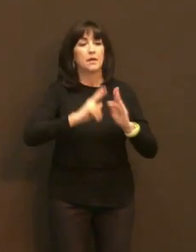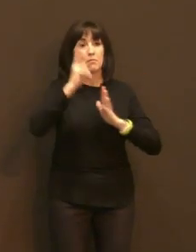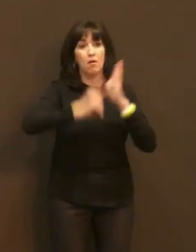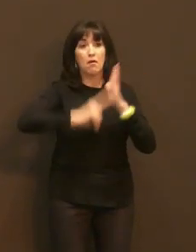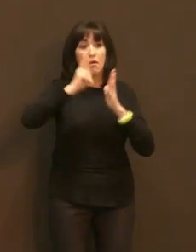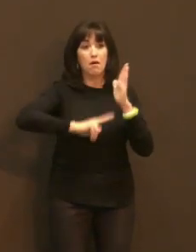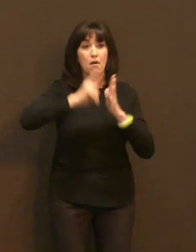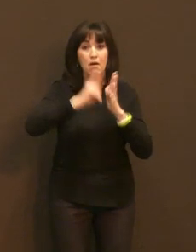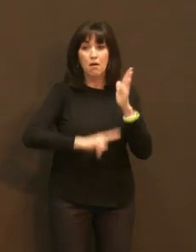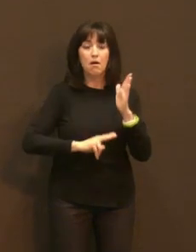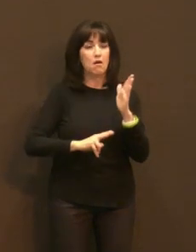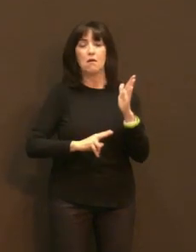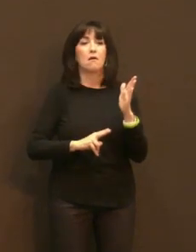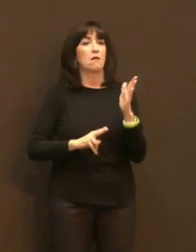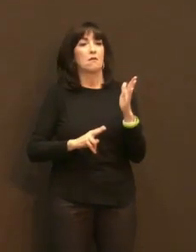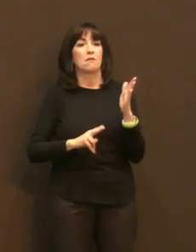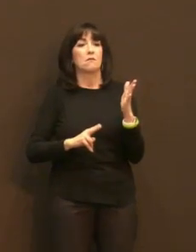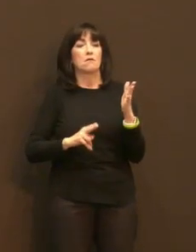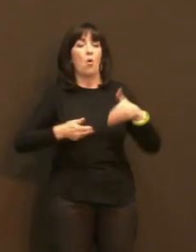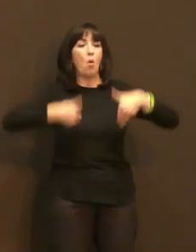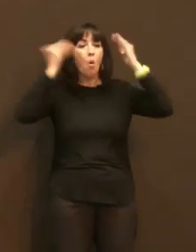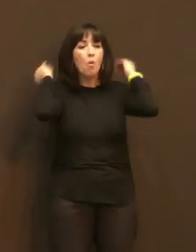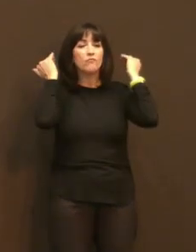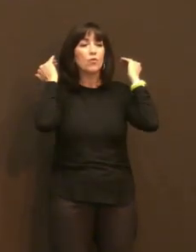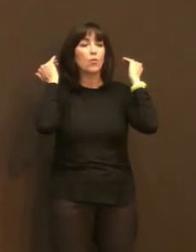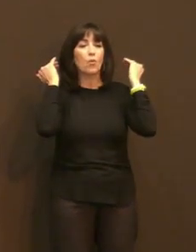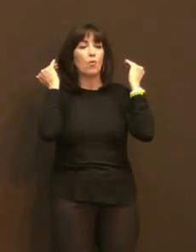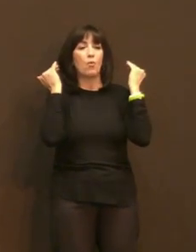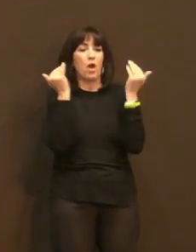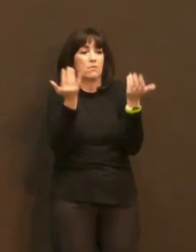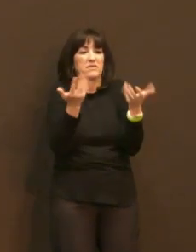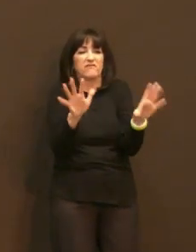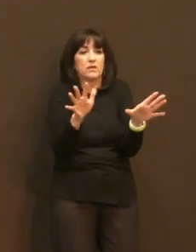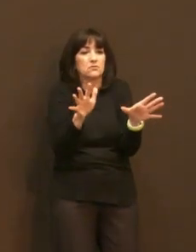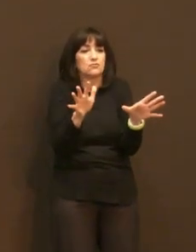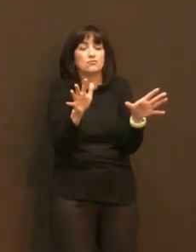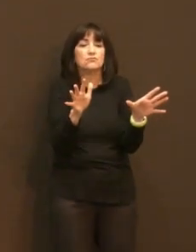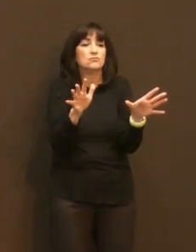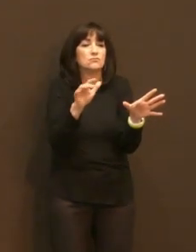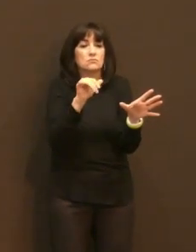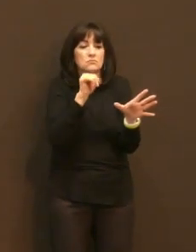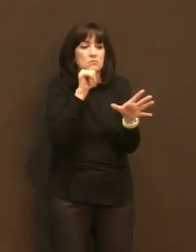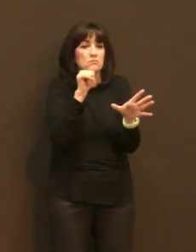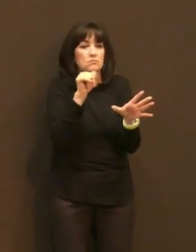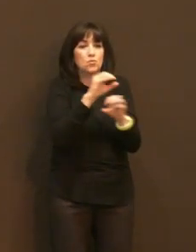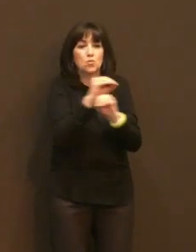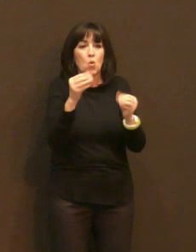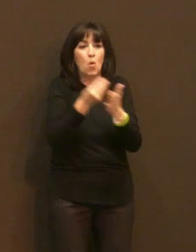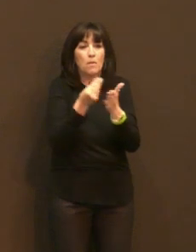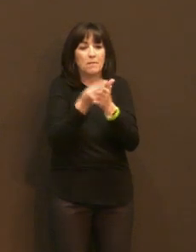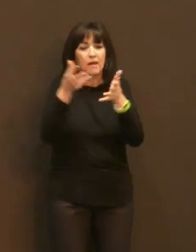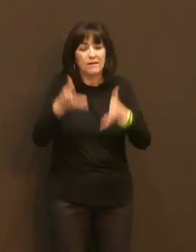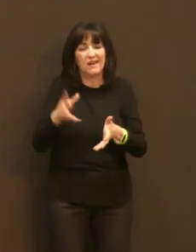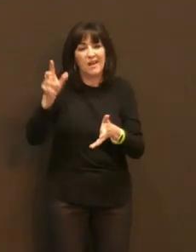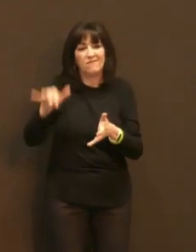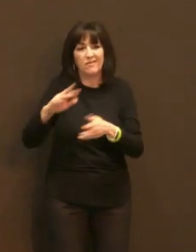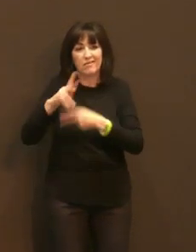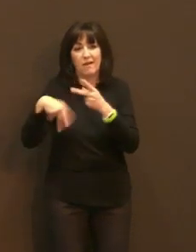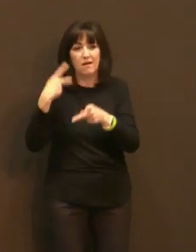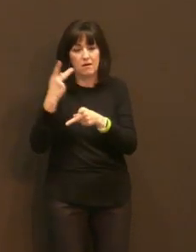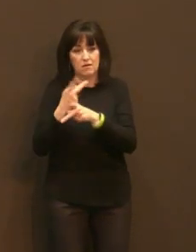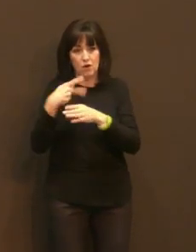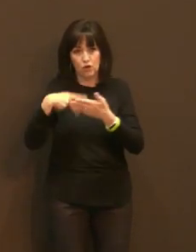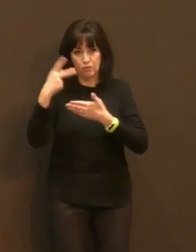Congress right now, and with the president about what they want to refill that account, if you will, that